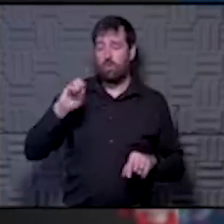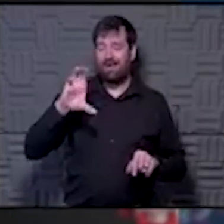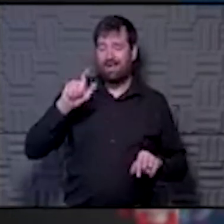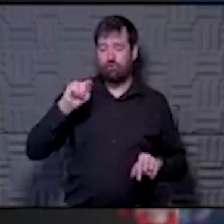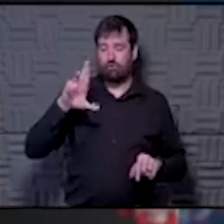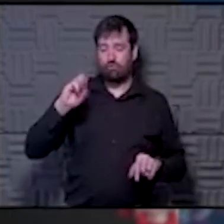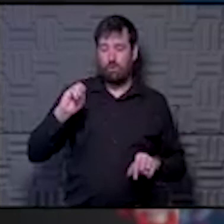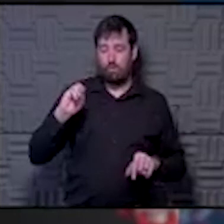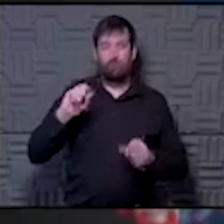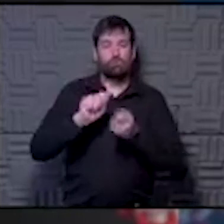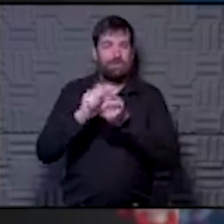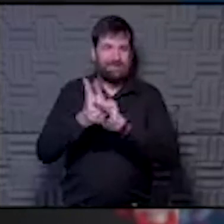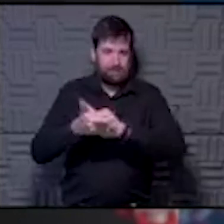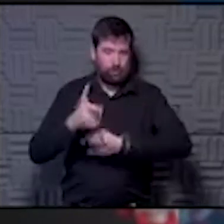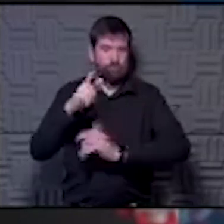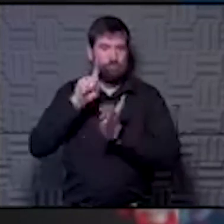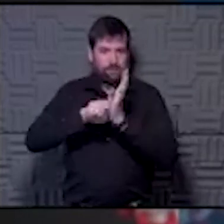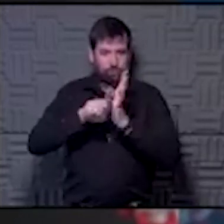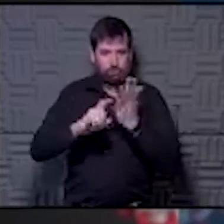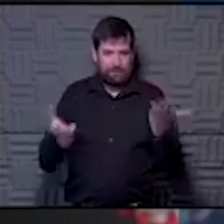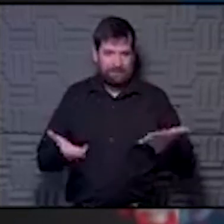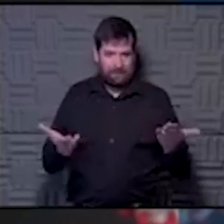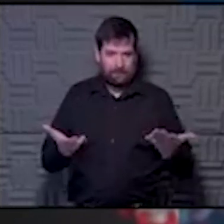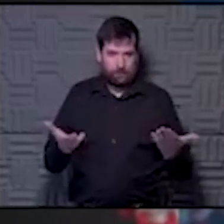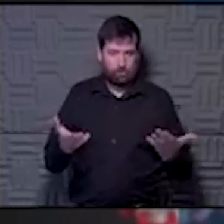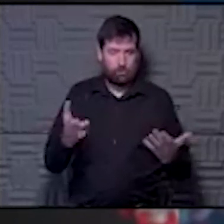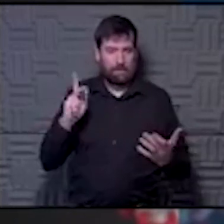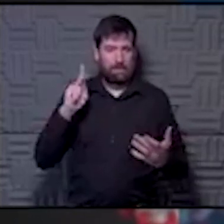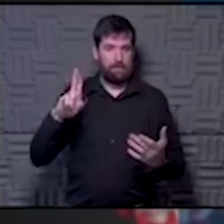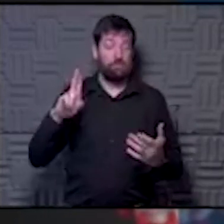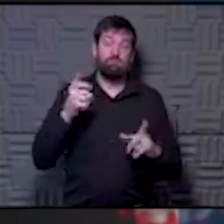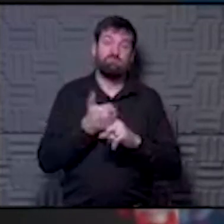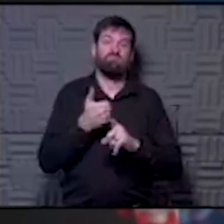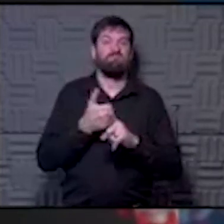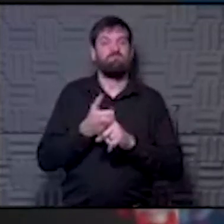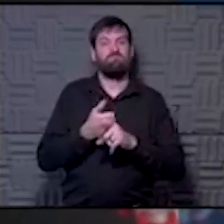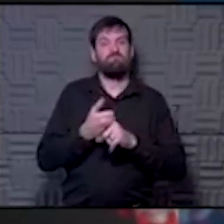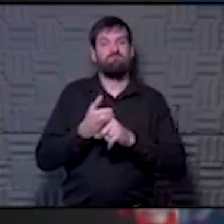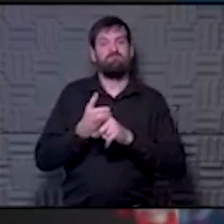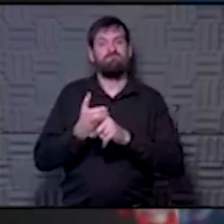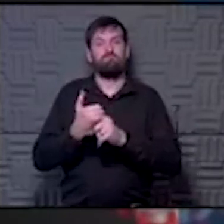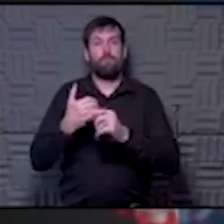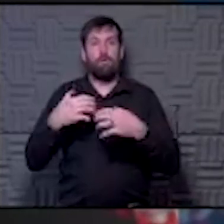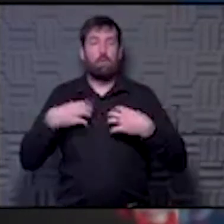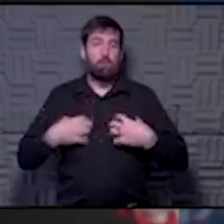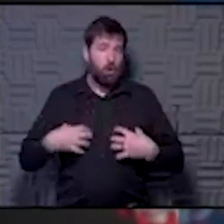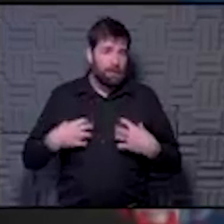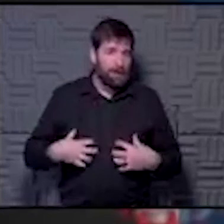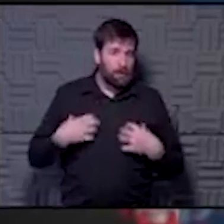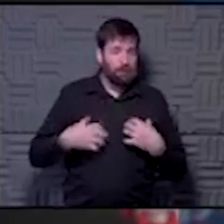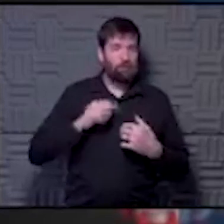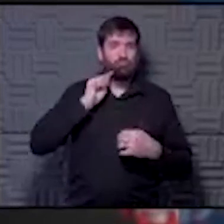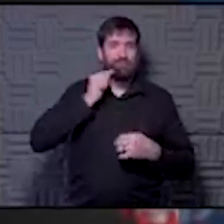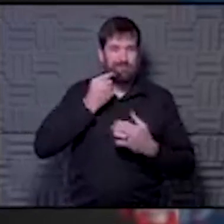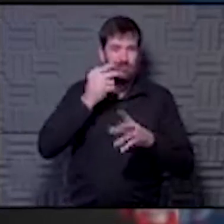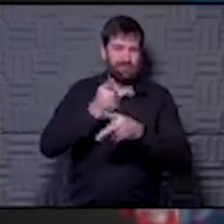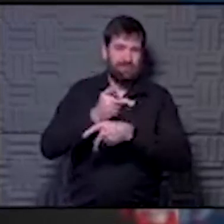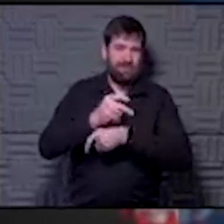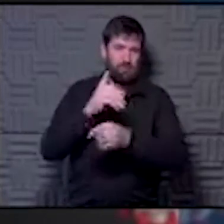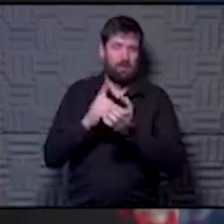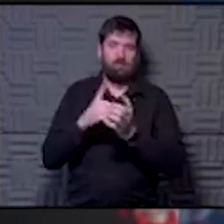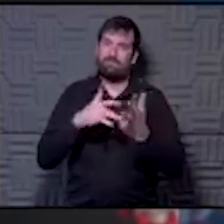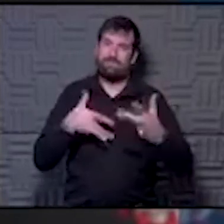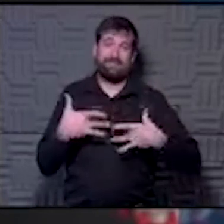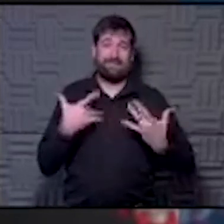Clinical and Translational Research here at KU. He is practicing a pulmonary critical care doc as well, and we'll be delighted to